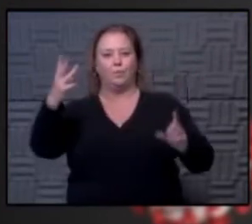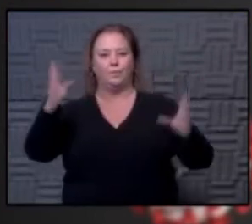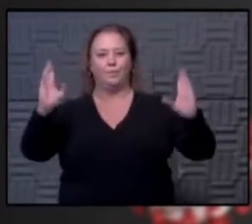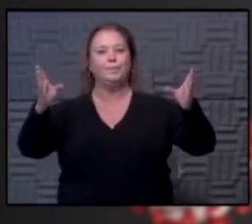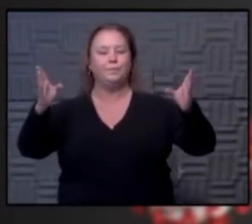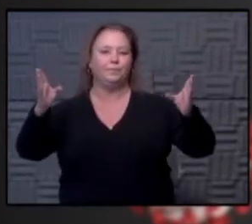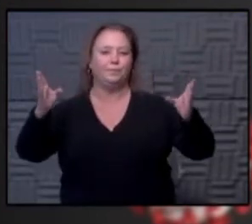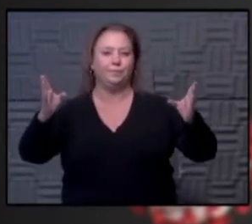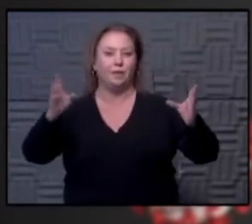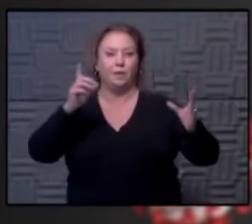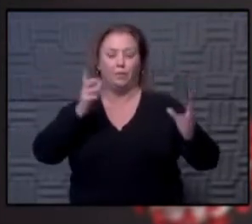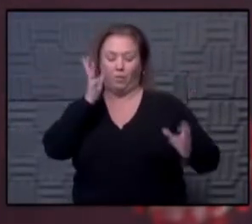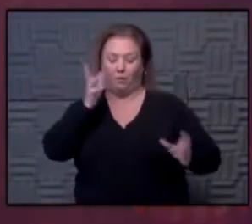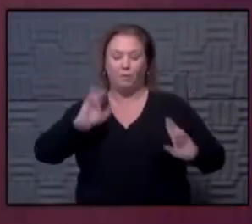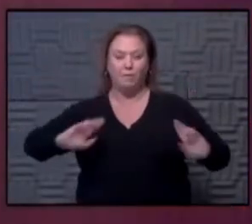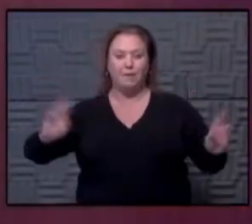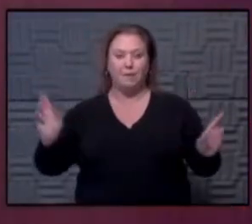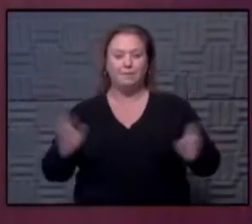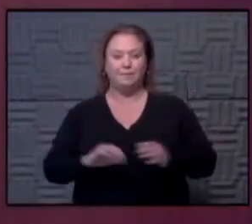we'll be prepared when it does.